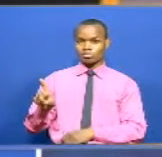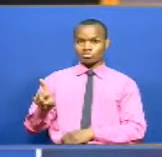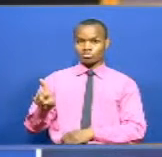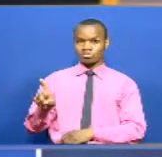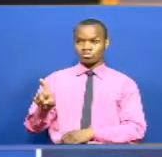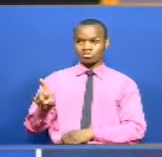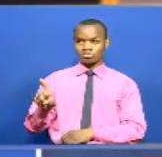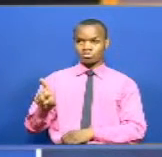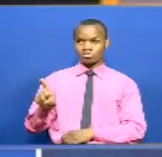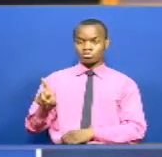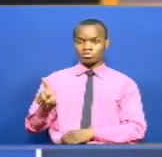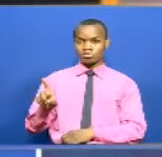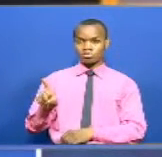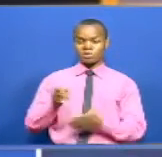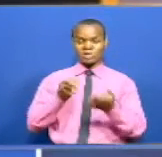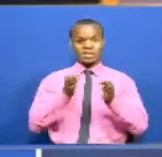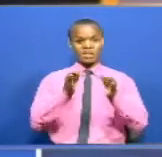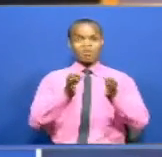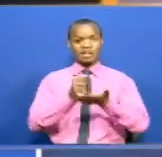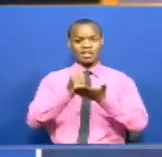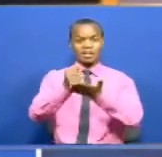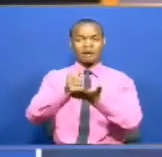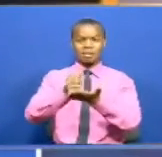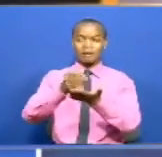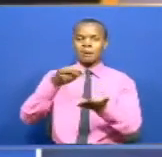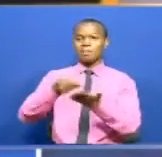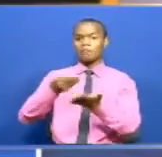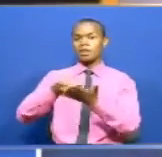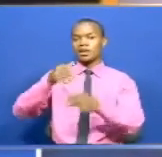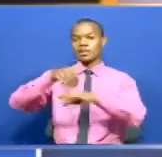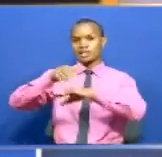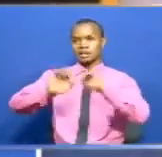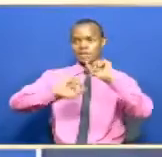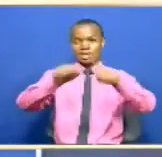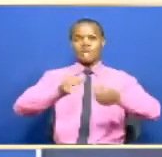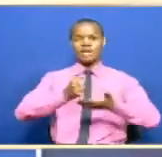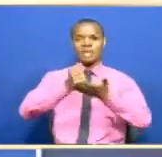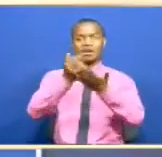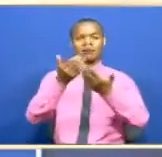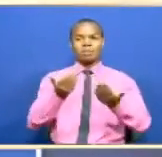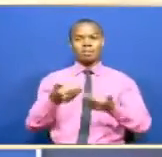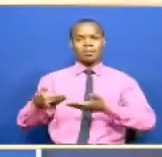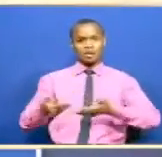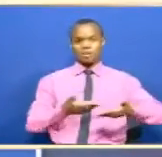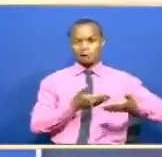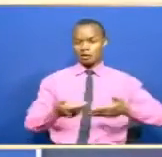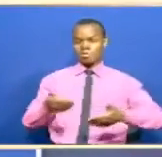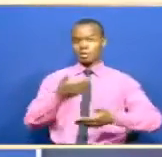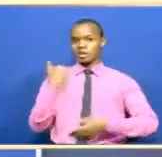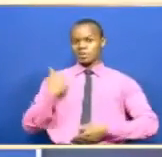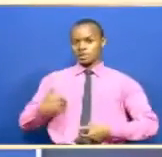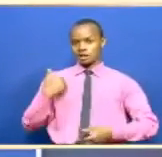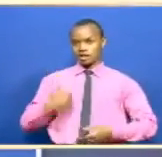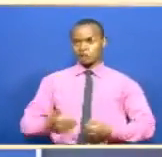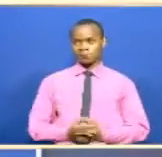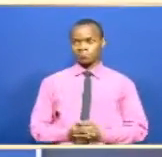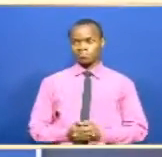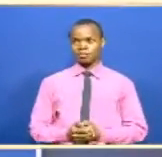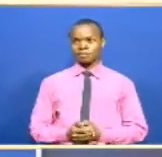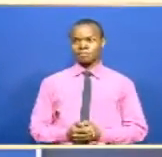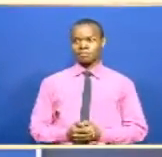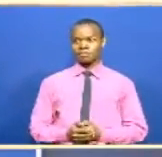0742-098-792 for any form of assistance, including cash donations to assist the child to undergo surgery. Caroline Kamar reporting for Channel One News.